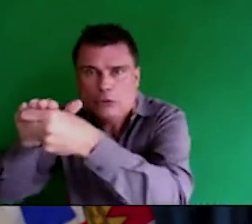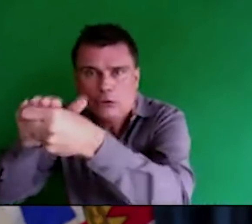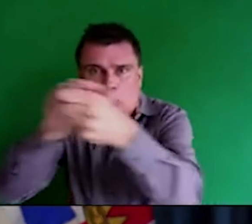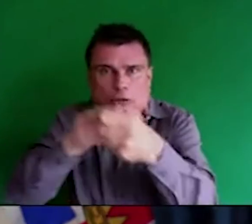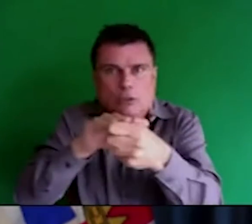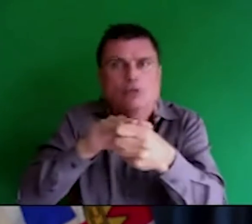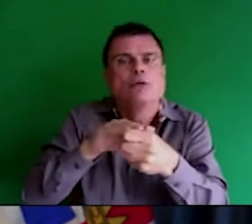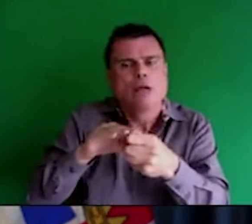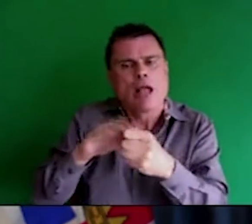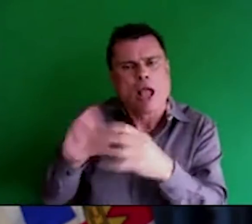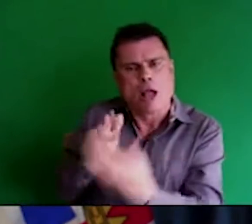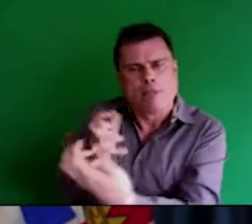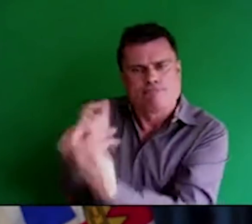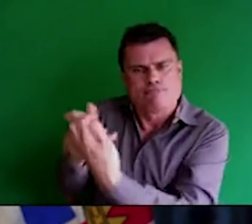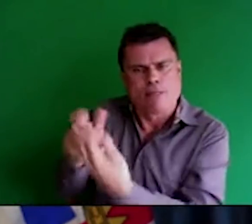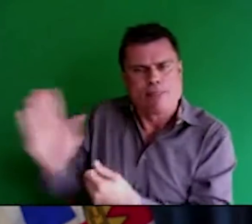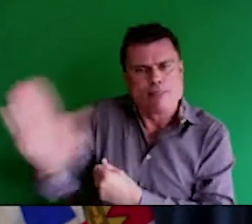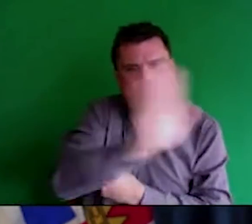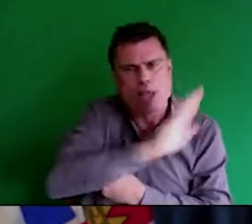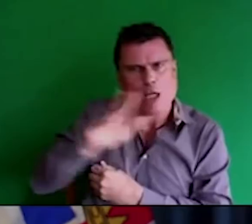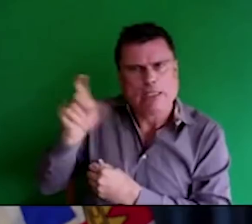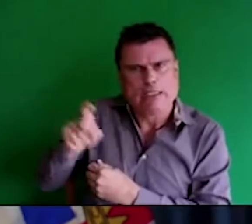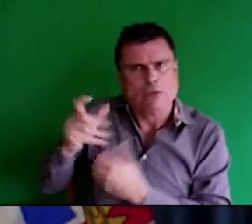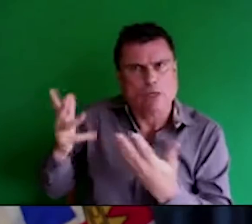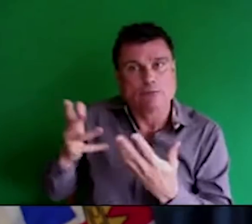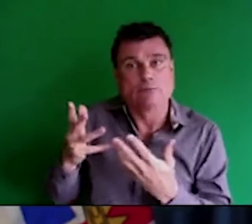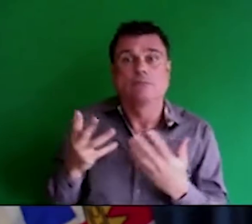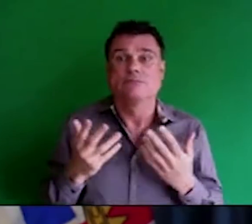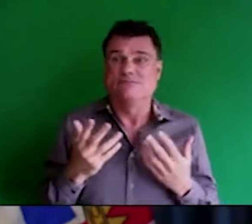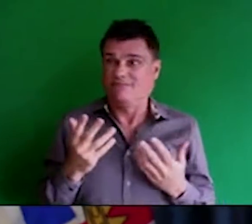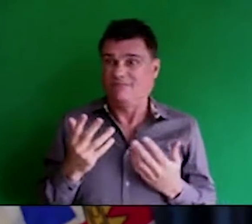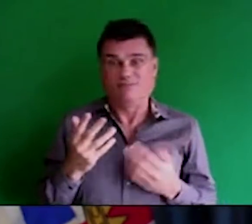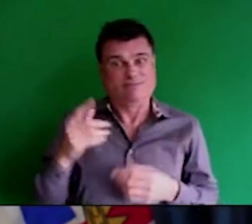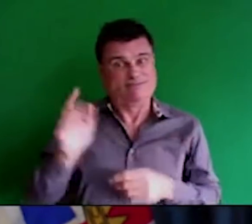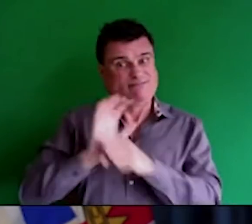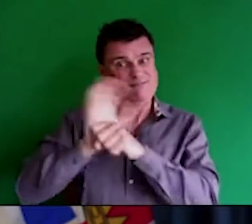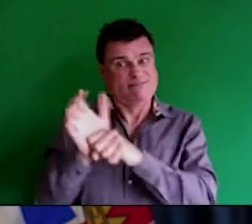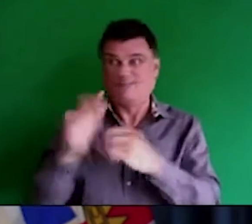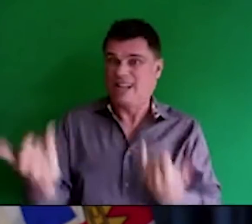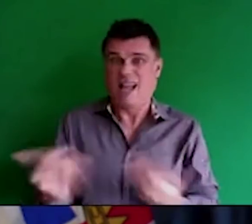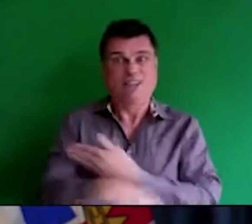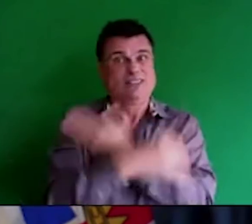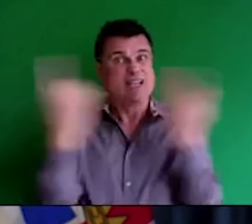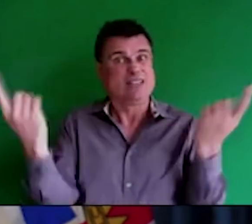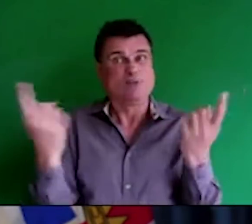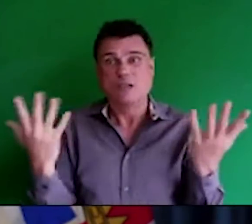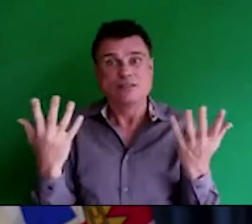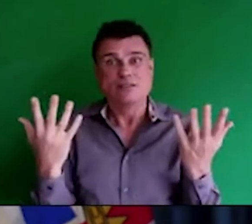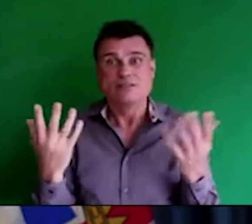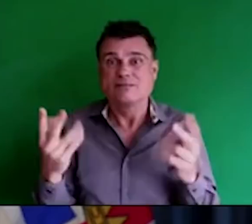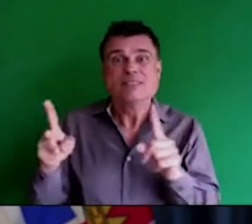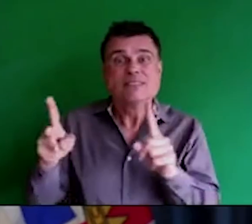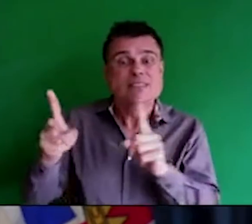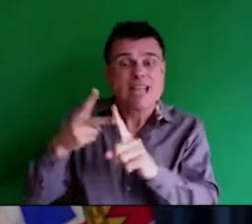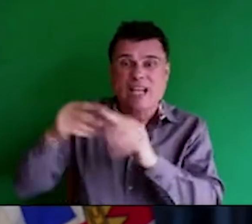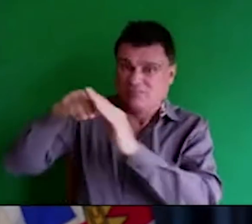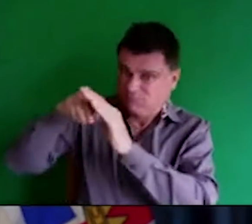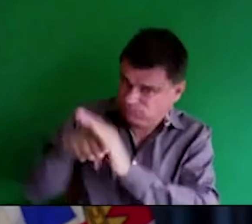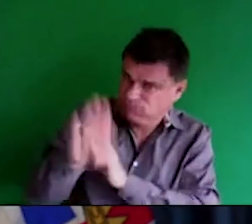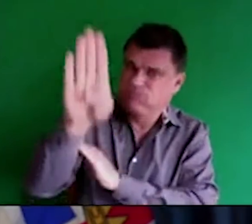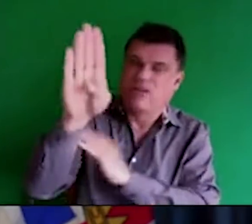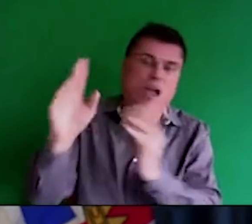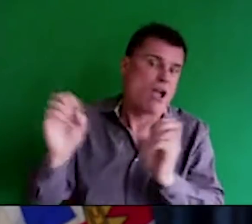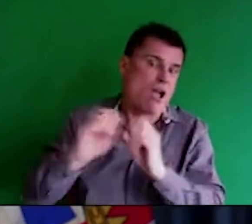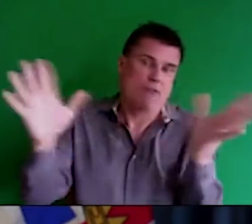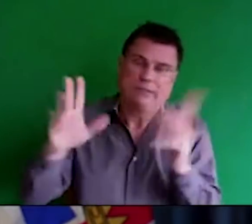the pandemic today, coming into what is clearly a second wave as we look at influenza season and the winter break that's